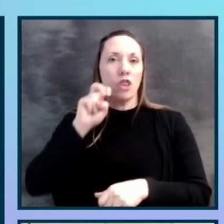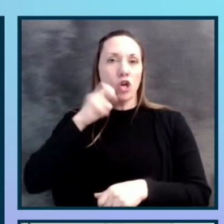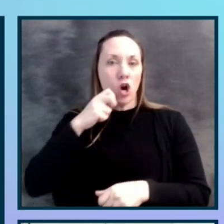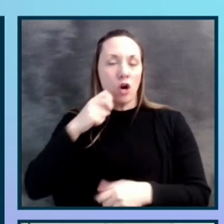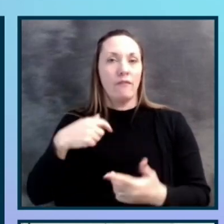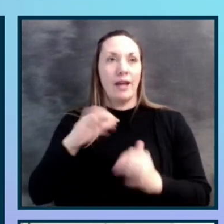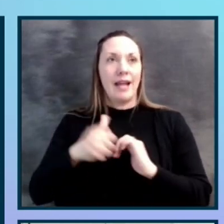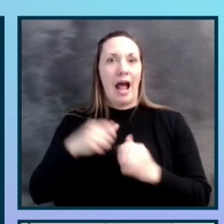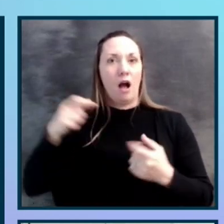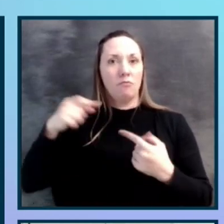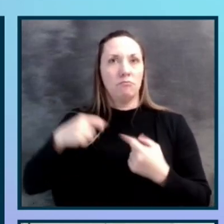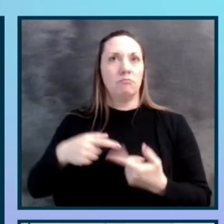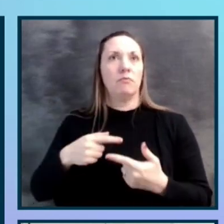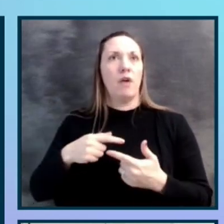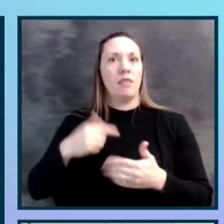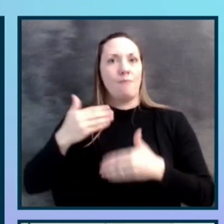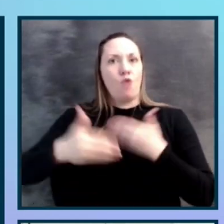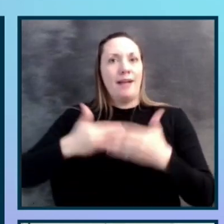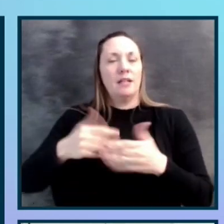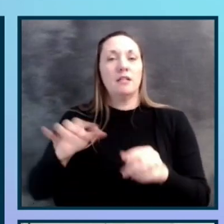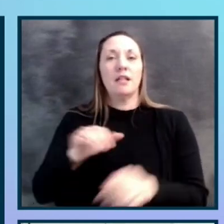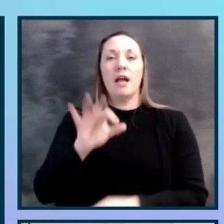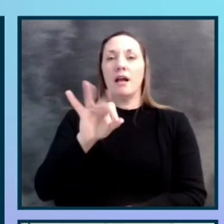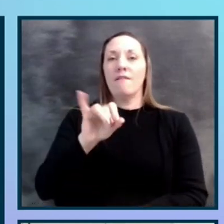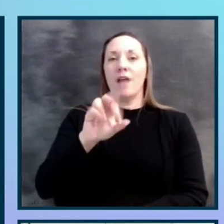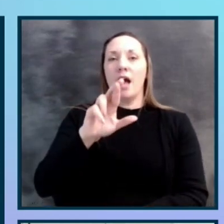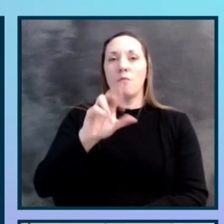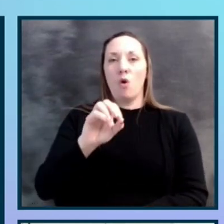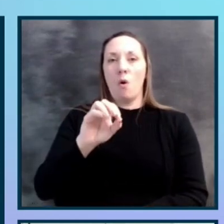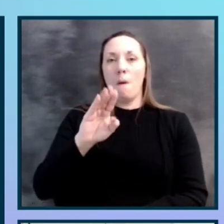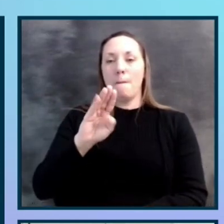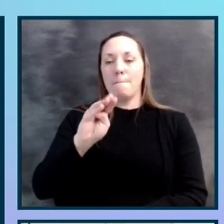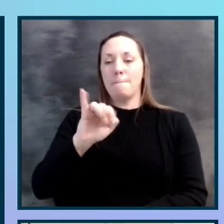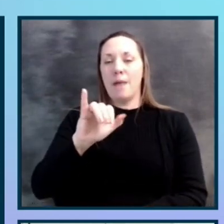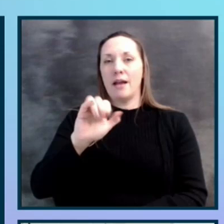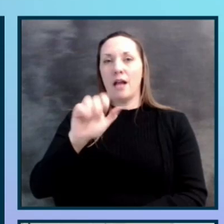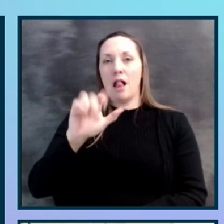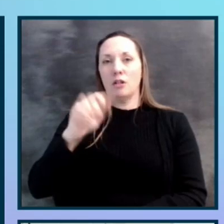like fibromyalgia and multiple sclerosis.